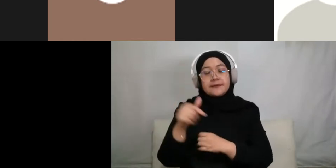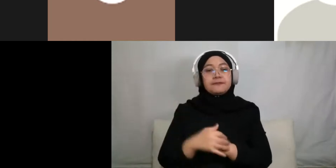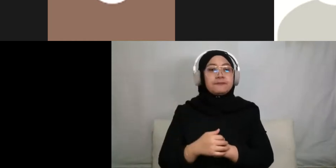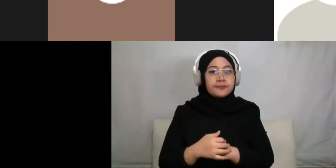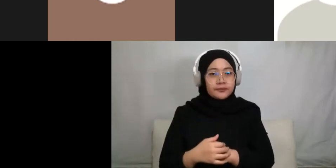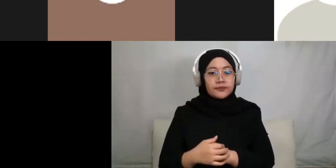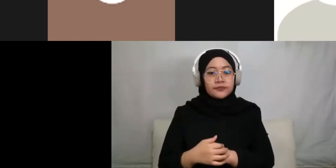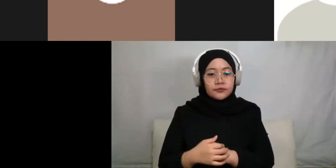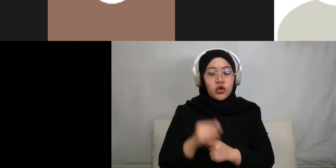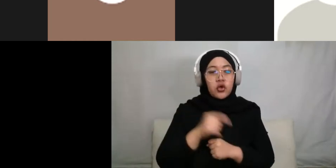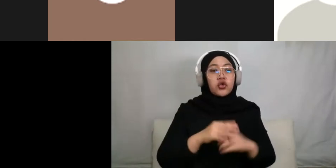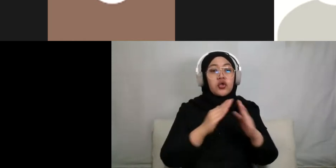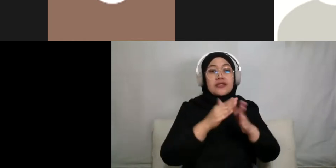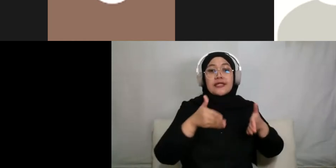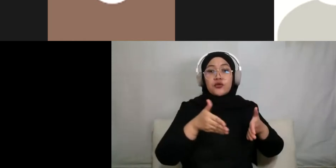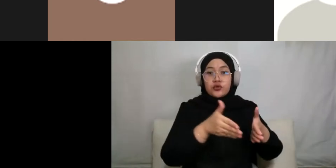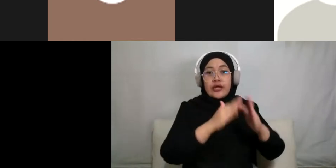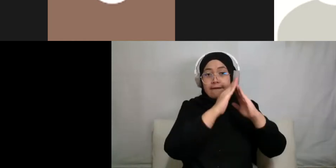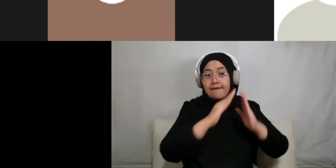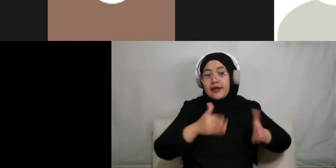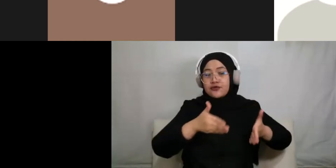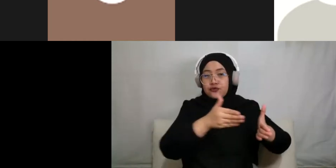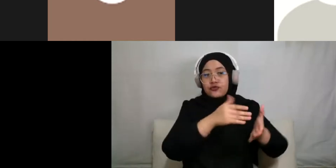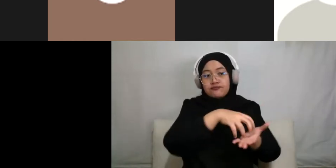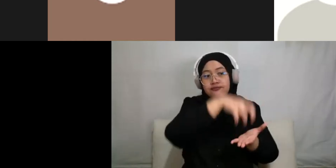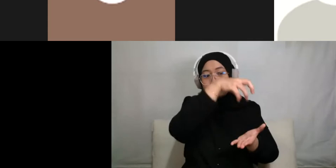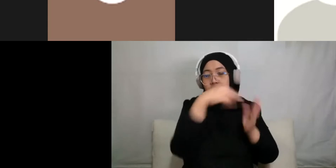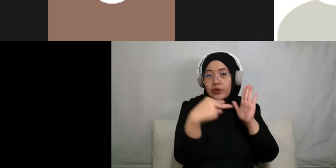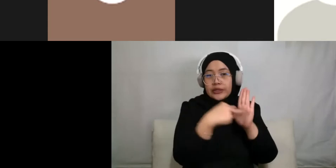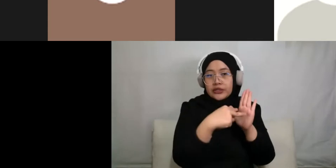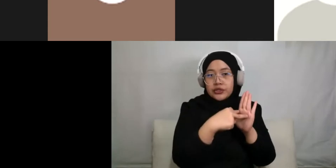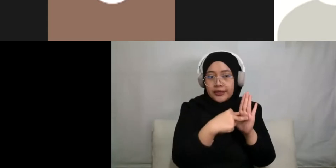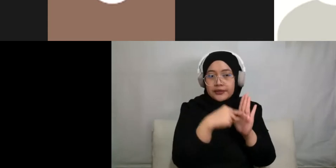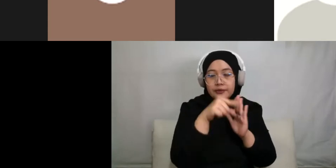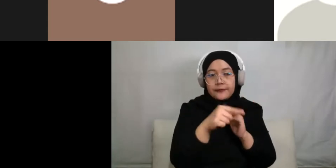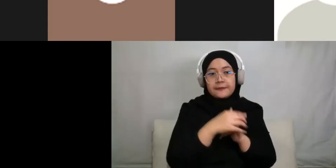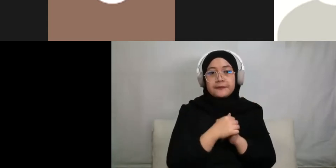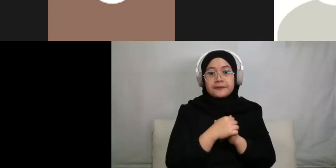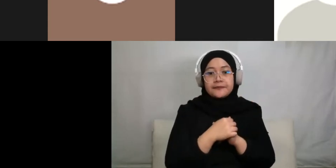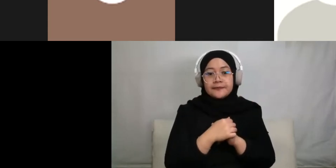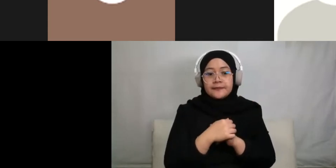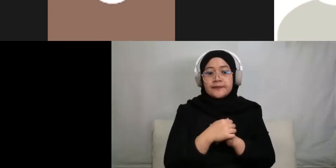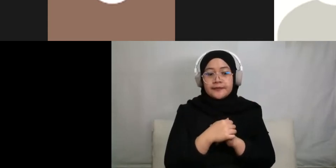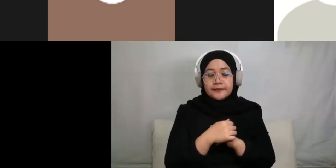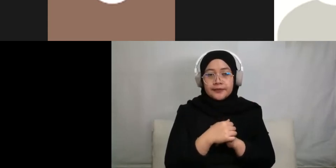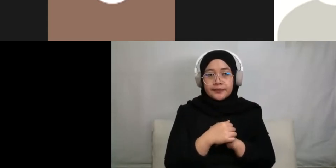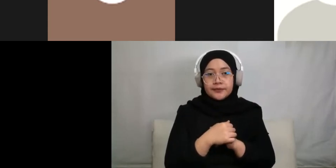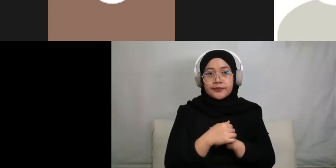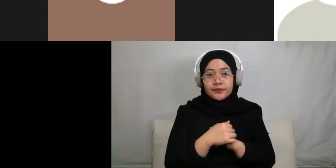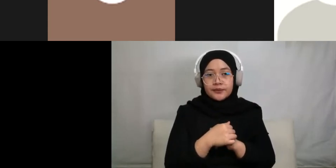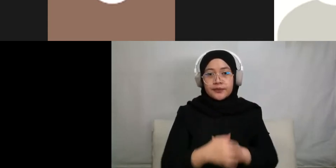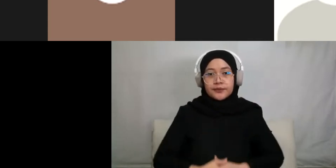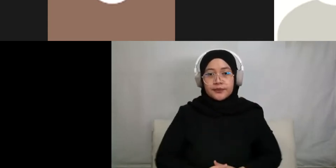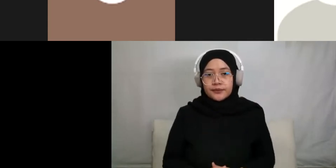we need, basically this is a 415, we are operating all the thing on the 415 volt. So we need